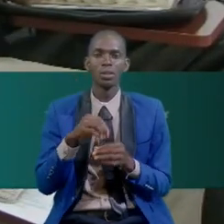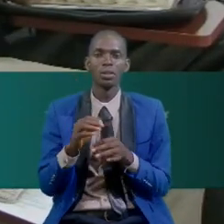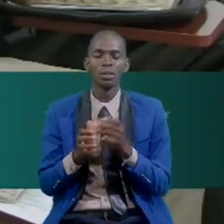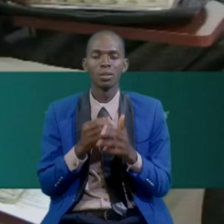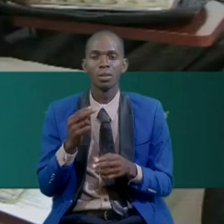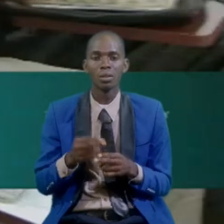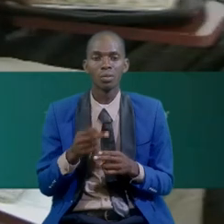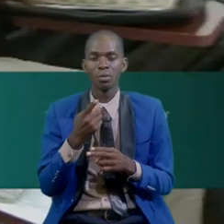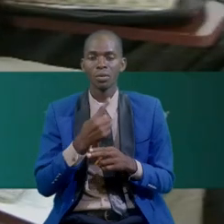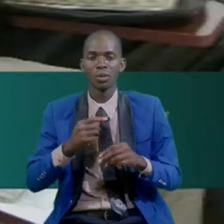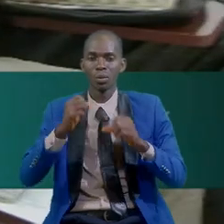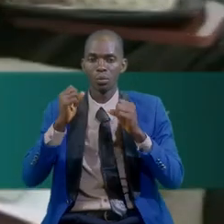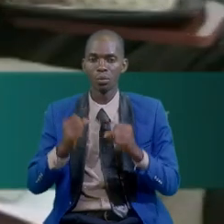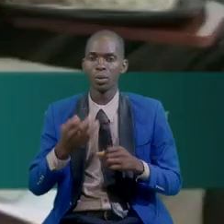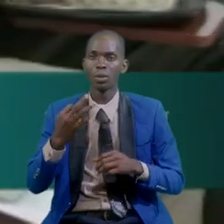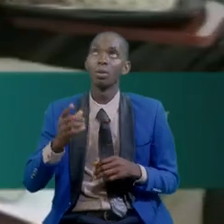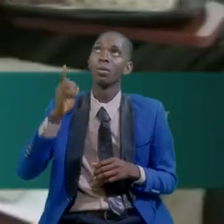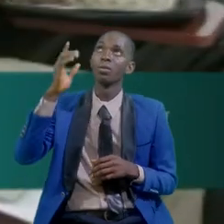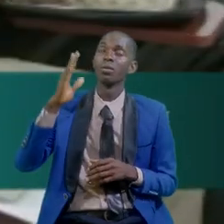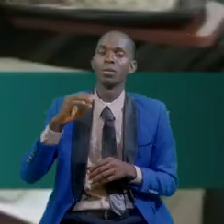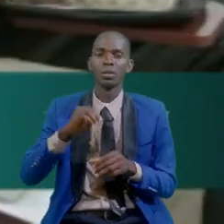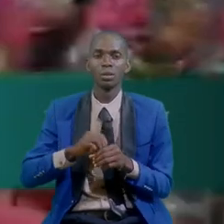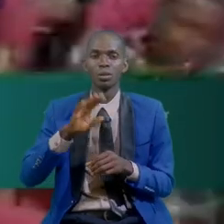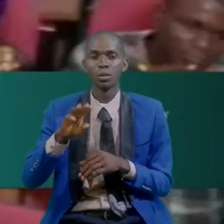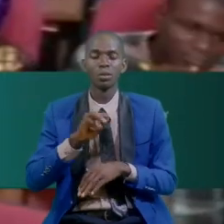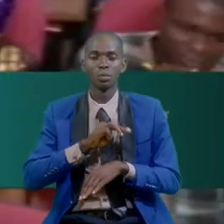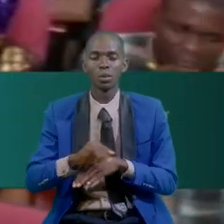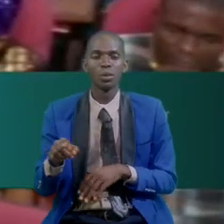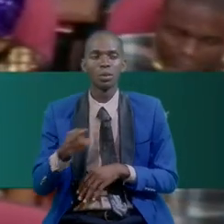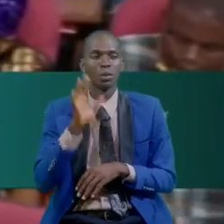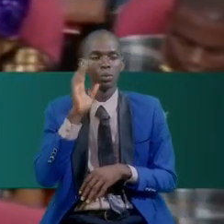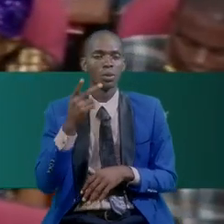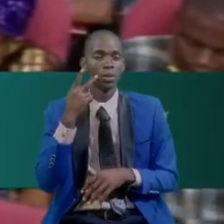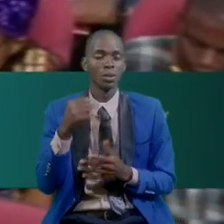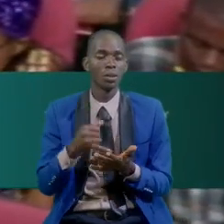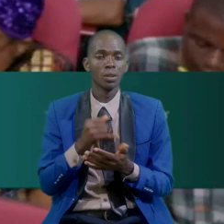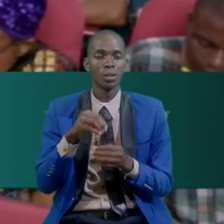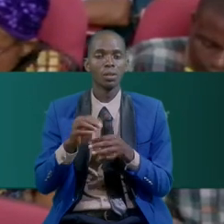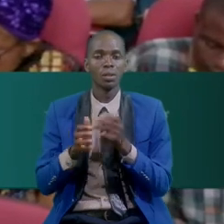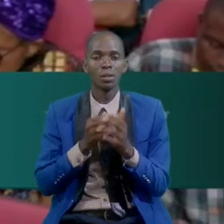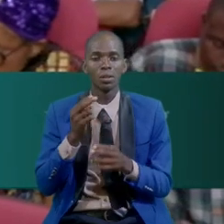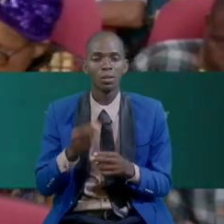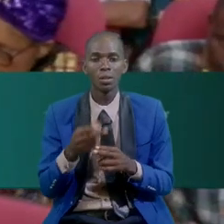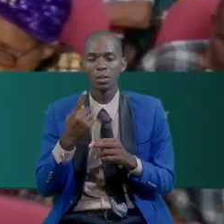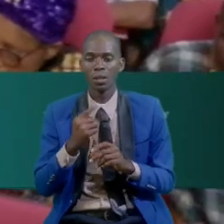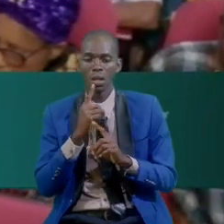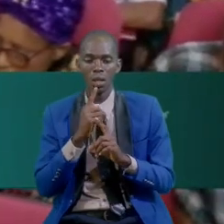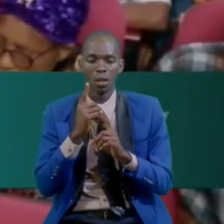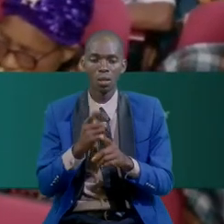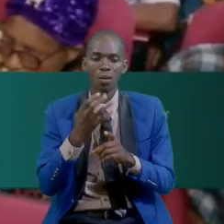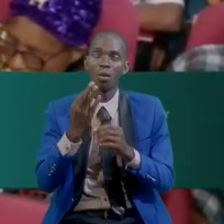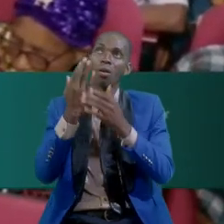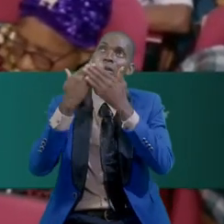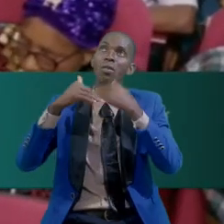power of God in your ministry, they will see it. Amen. The answer of heaven to your